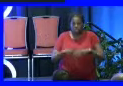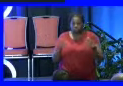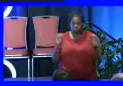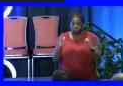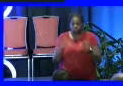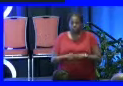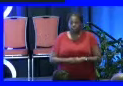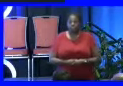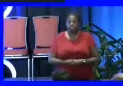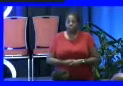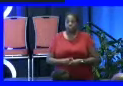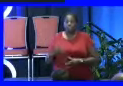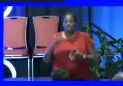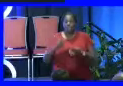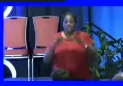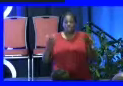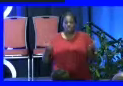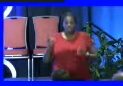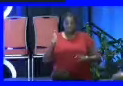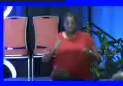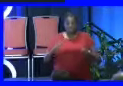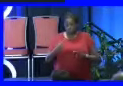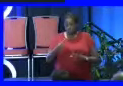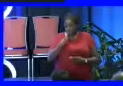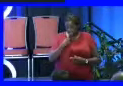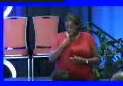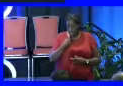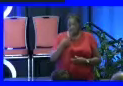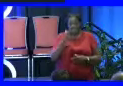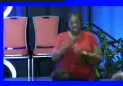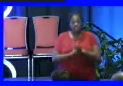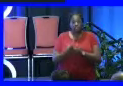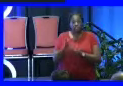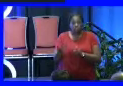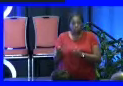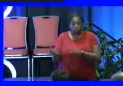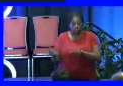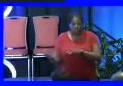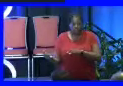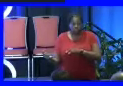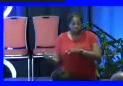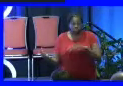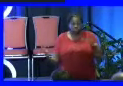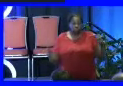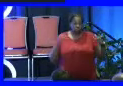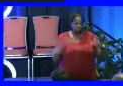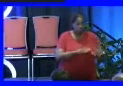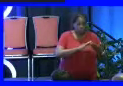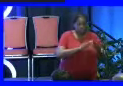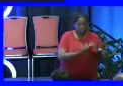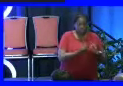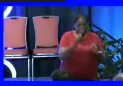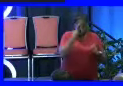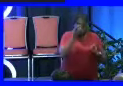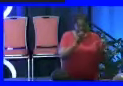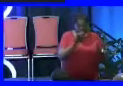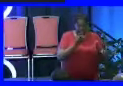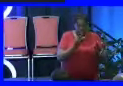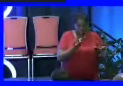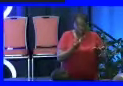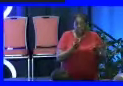We also had a lot of folks saying, hey, well, everybody comes to this town for services. They're not actually from here. They come